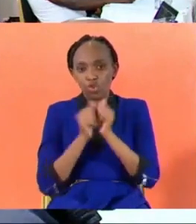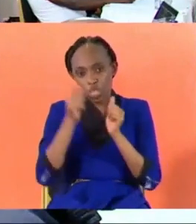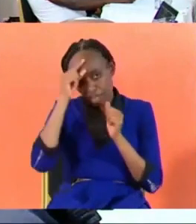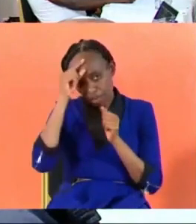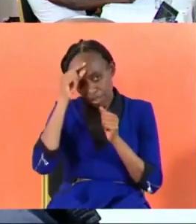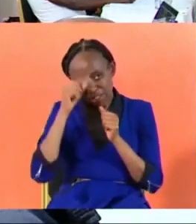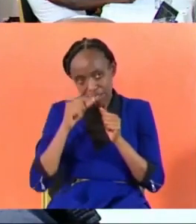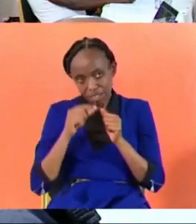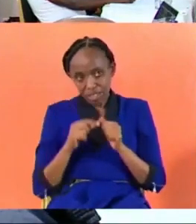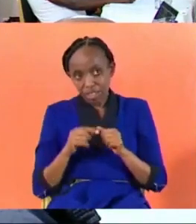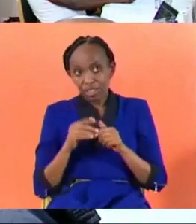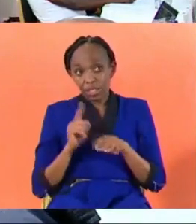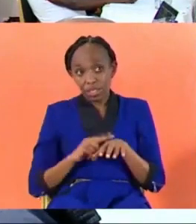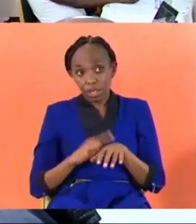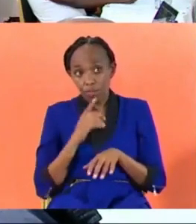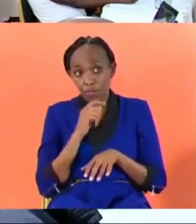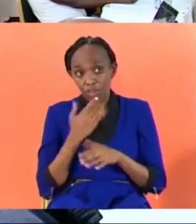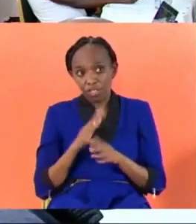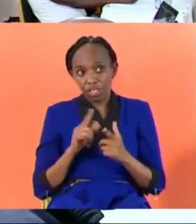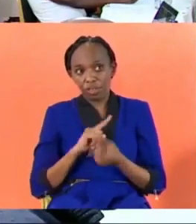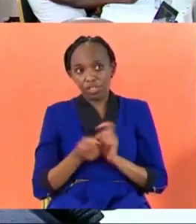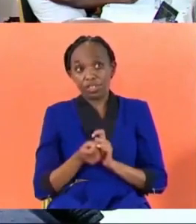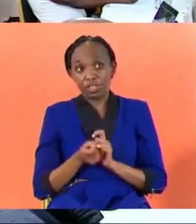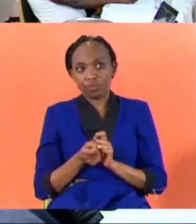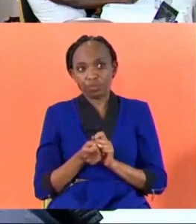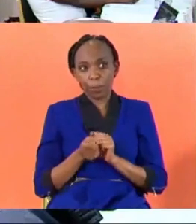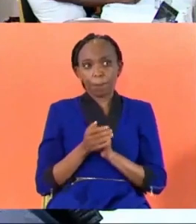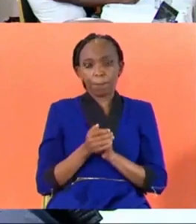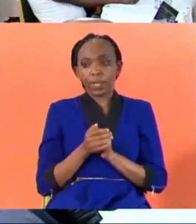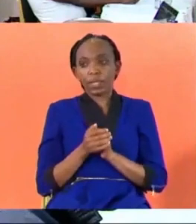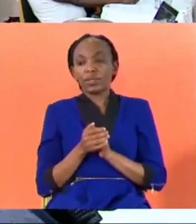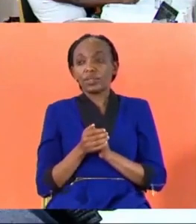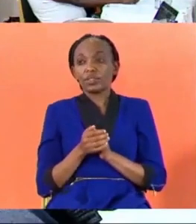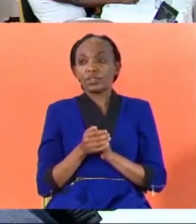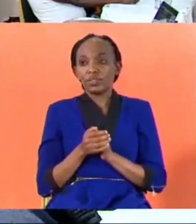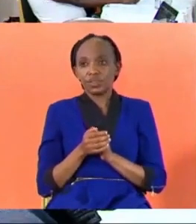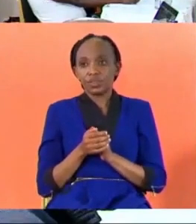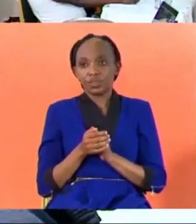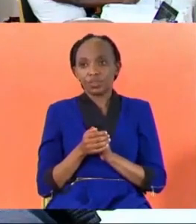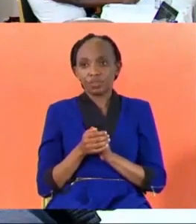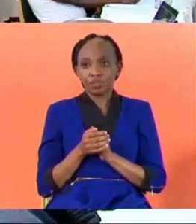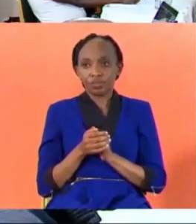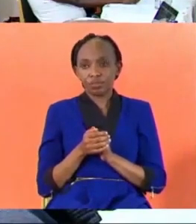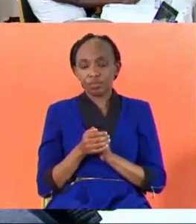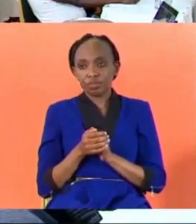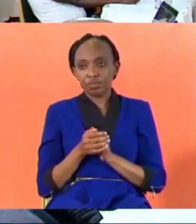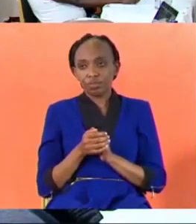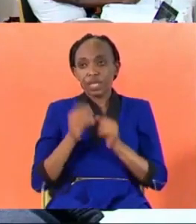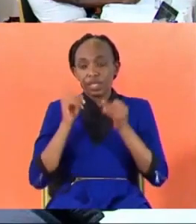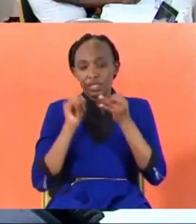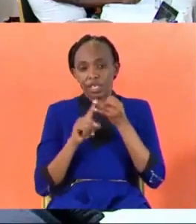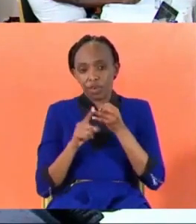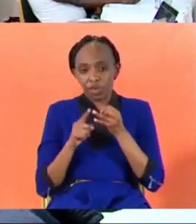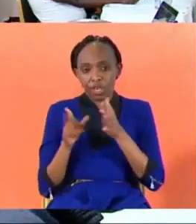face harassment, and the institute is not able to do well to protect them. That is one. The second aspect